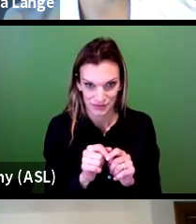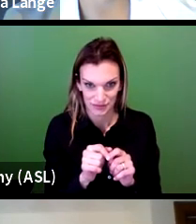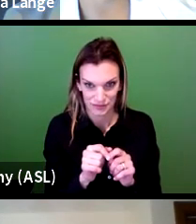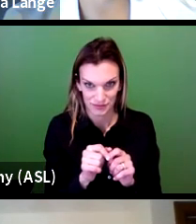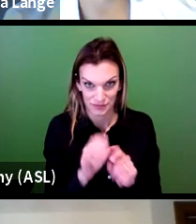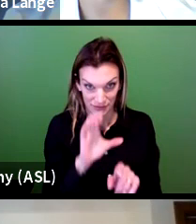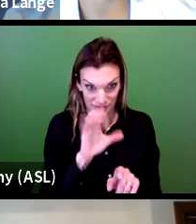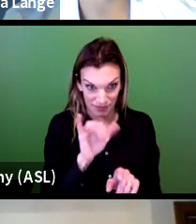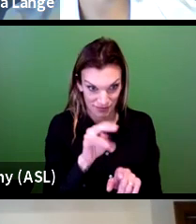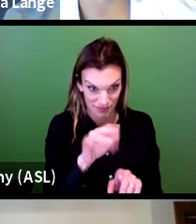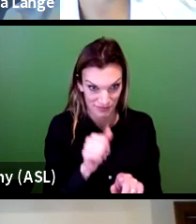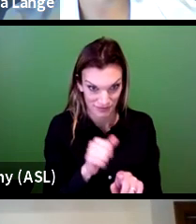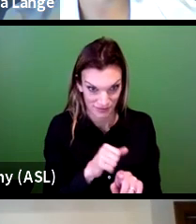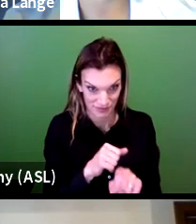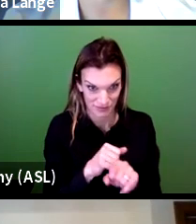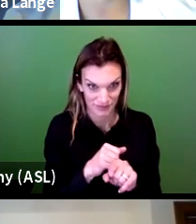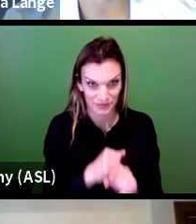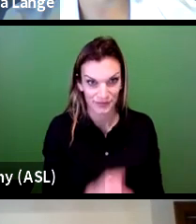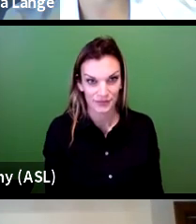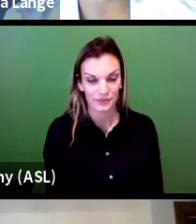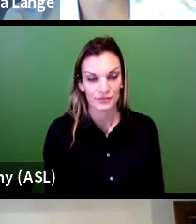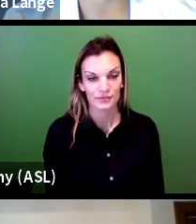Cynthia?